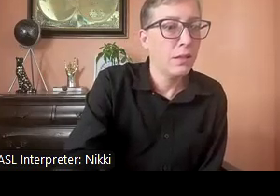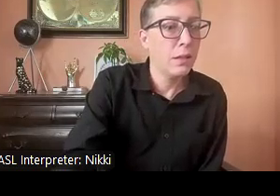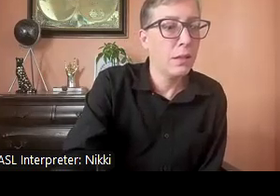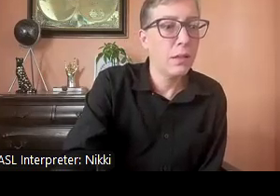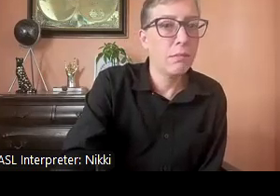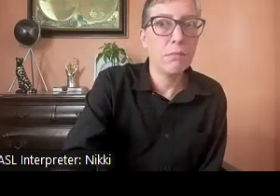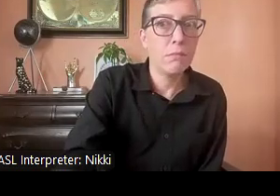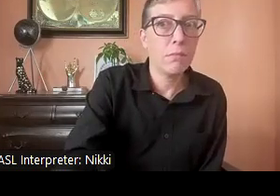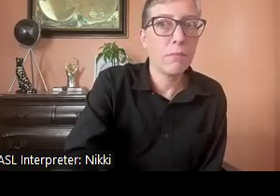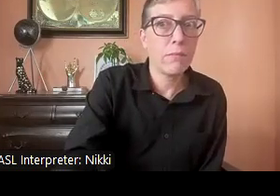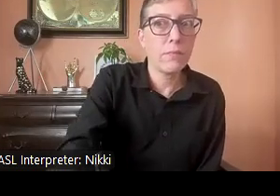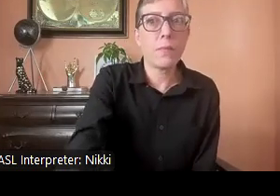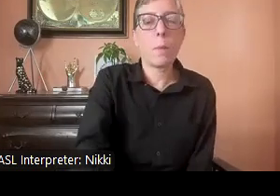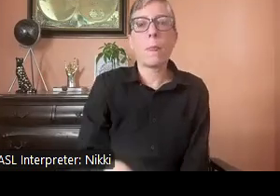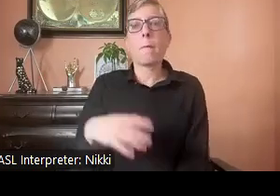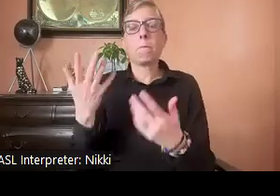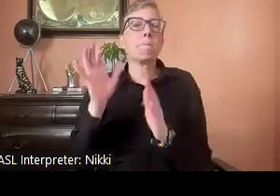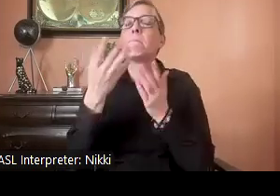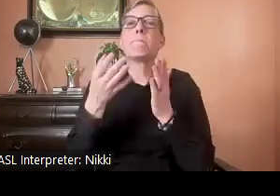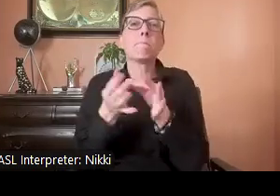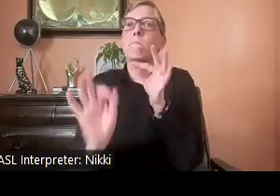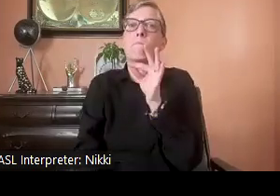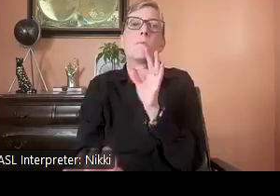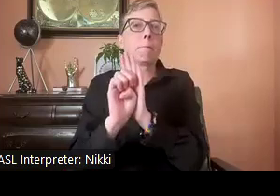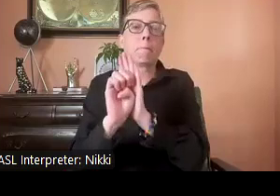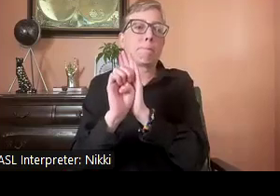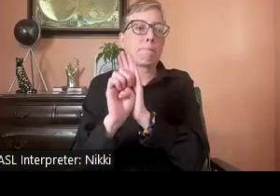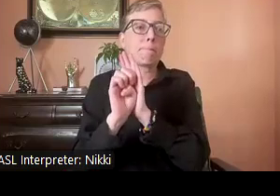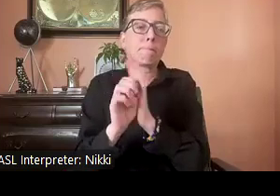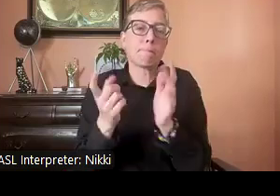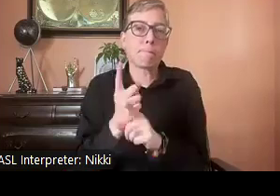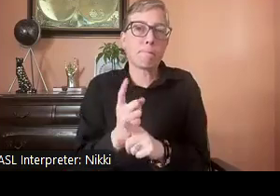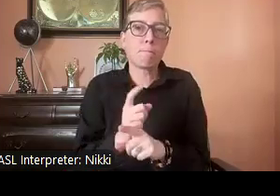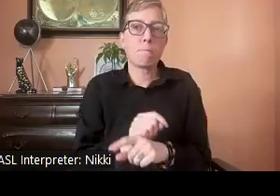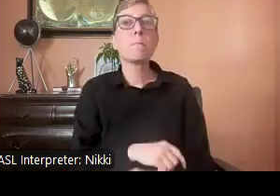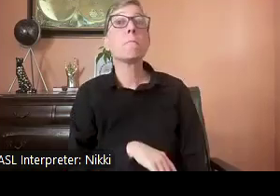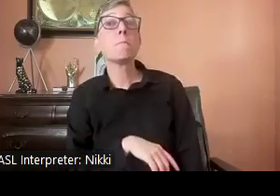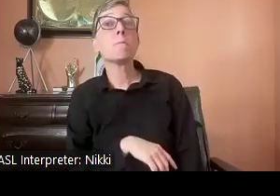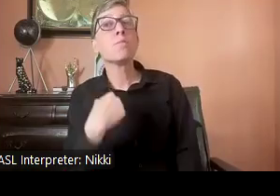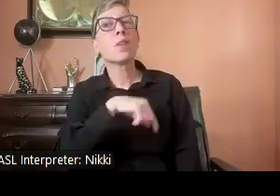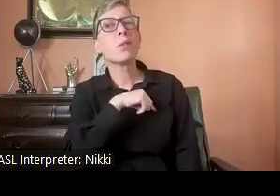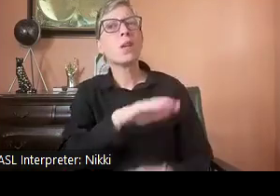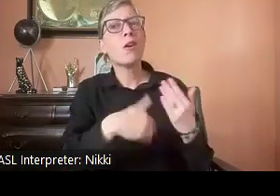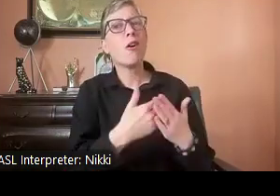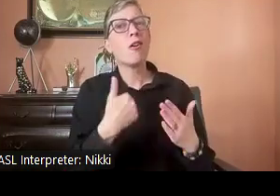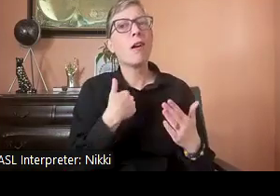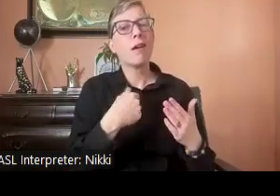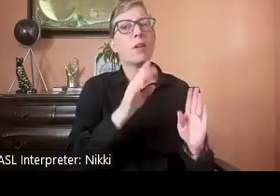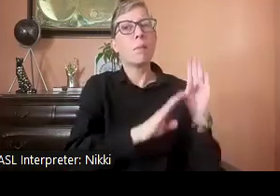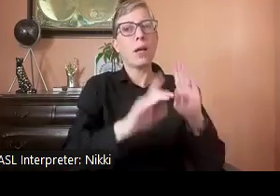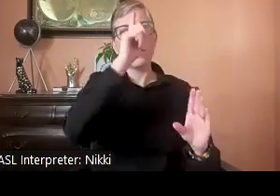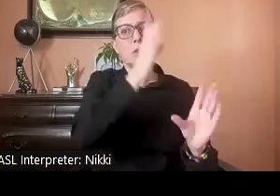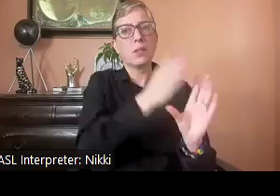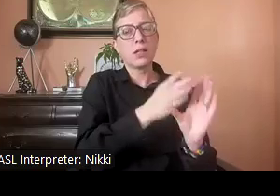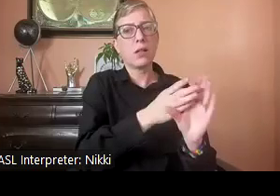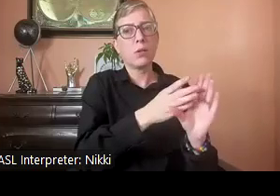member. That's just like a simple example of that, right? So if we all have a biopsychosocial model and